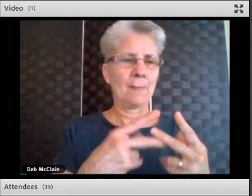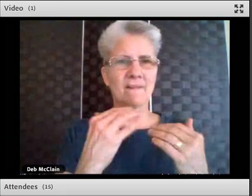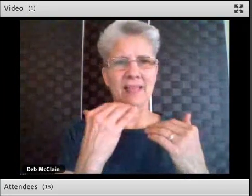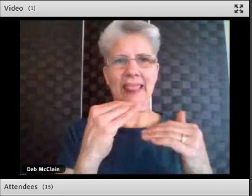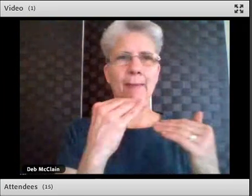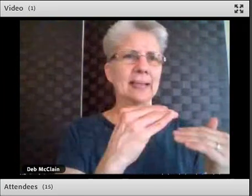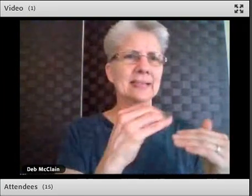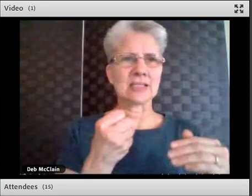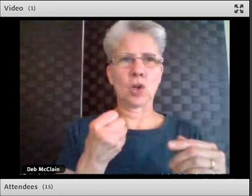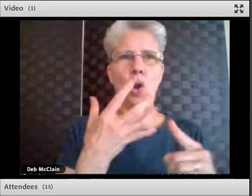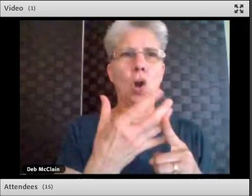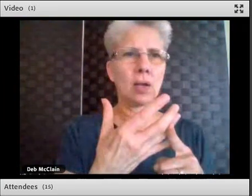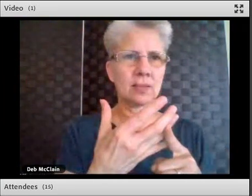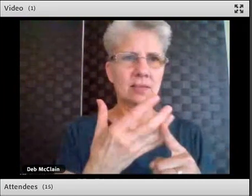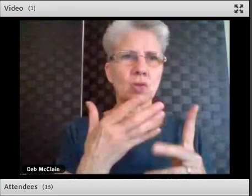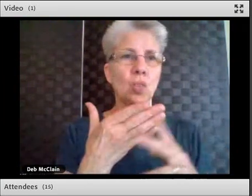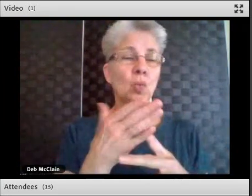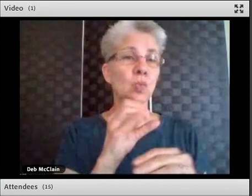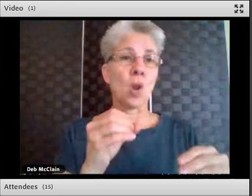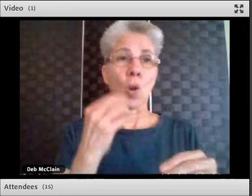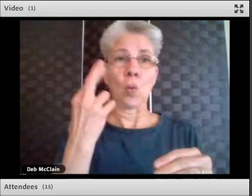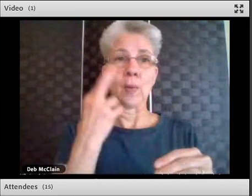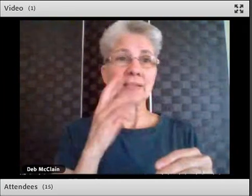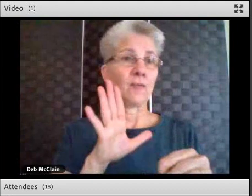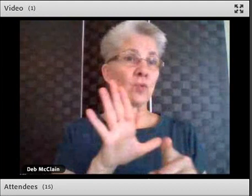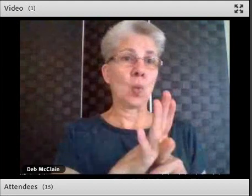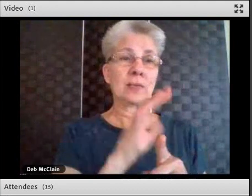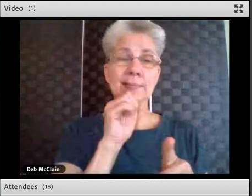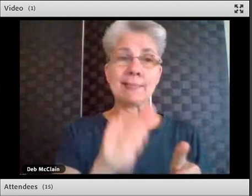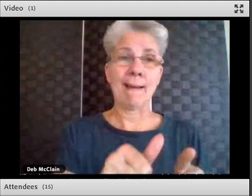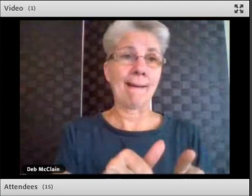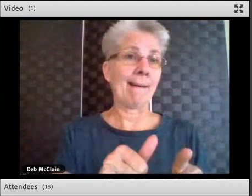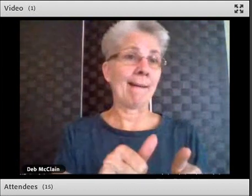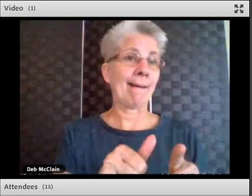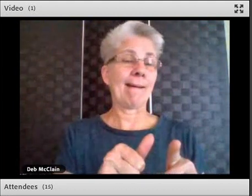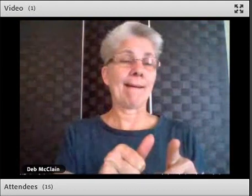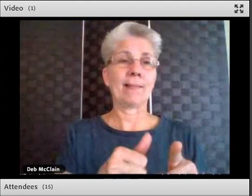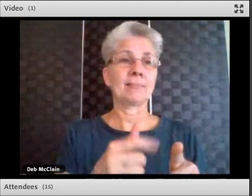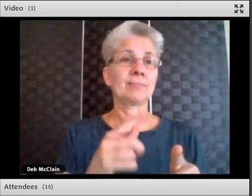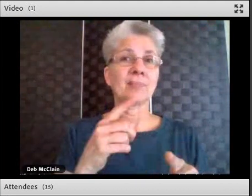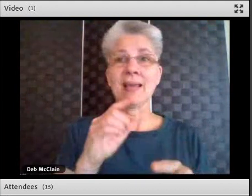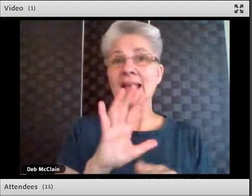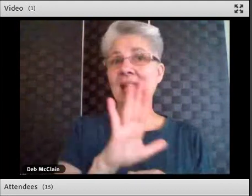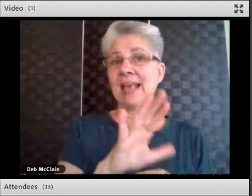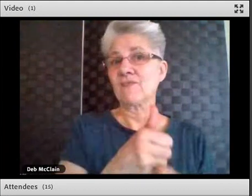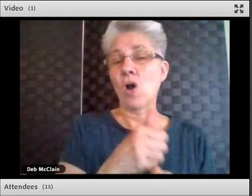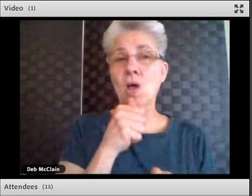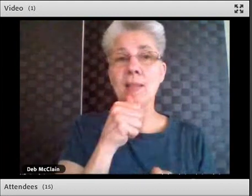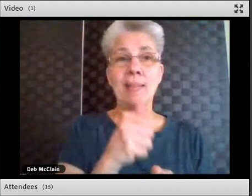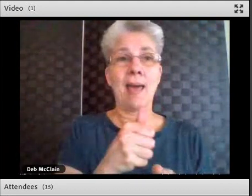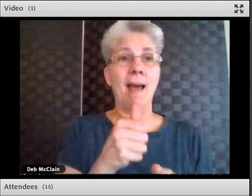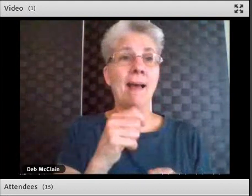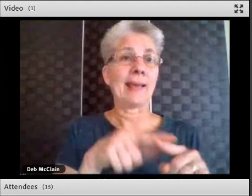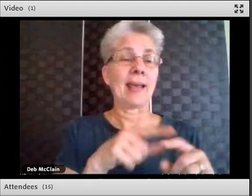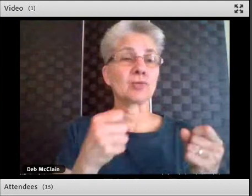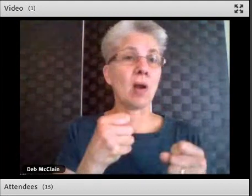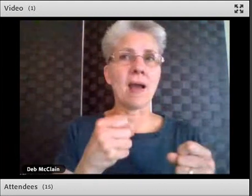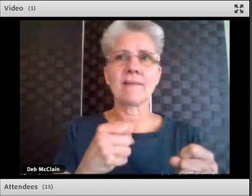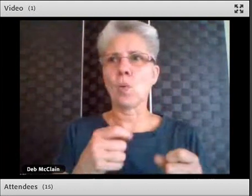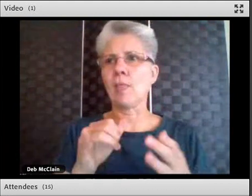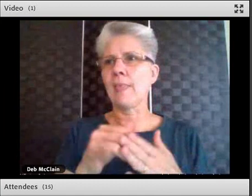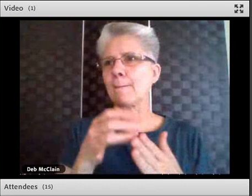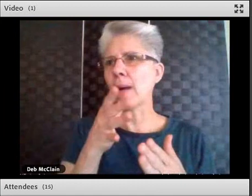limits that it puts on you through no fault of your own. It's not Zane's fault that he can't drive. It's not Zane's fault that his mom is